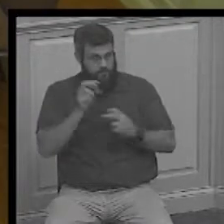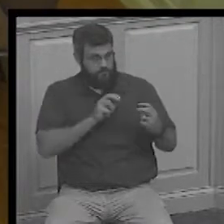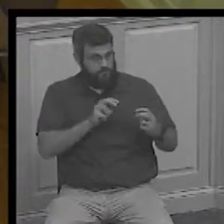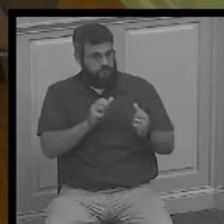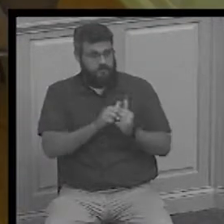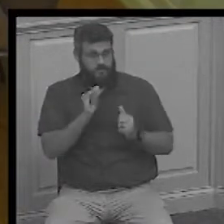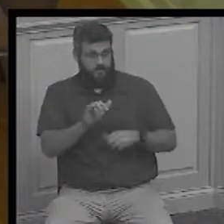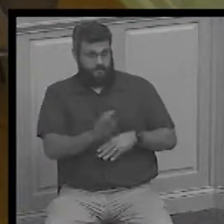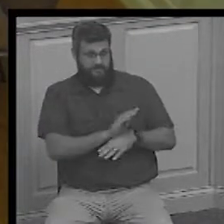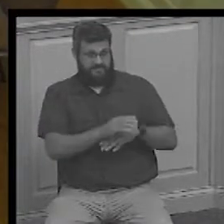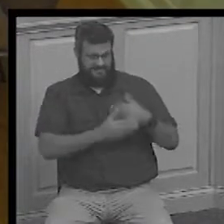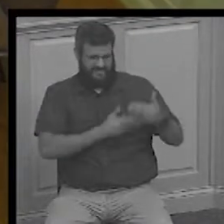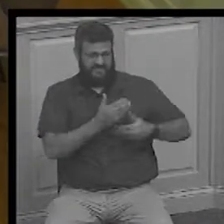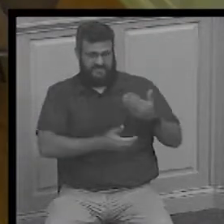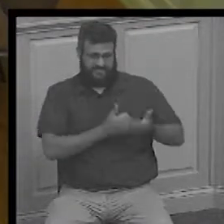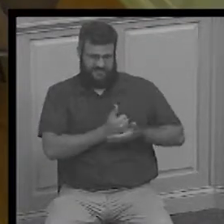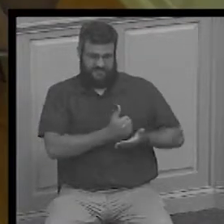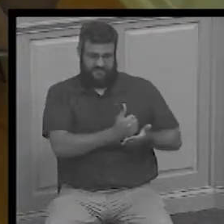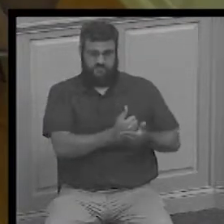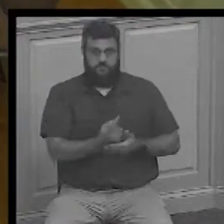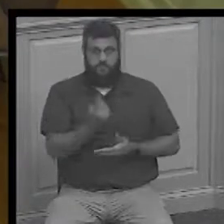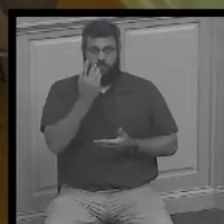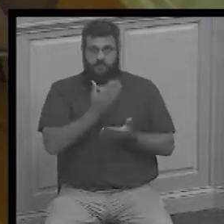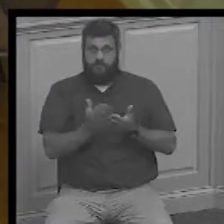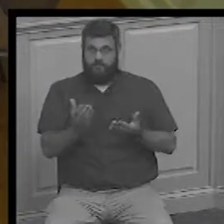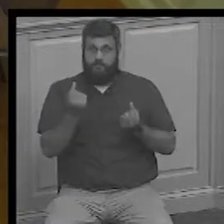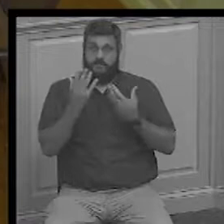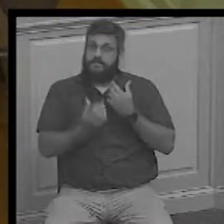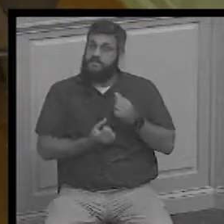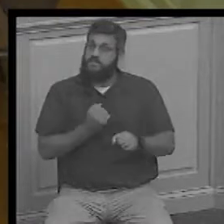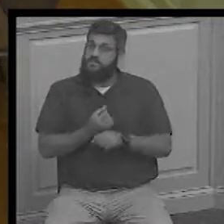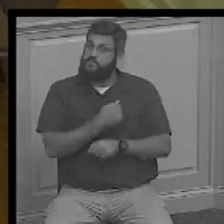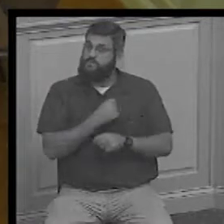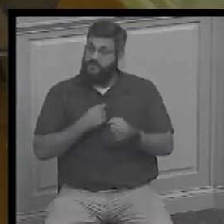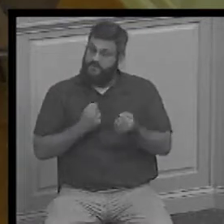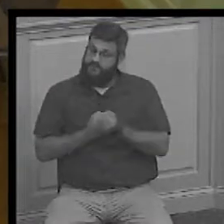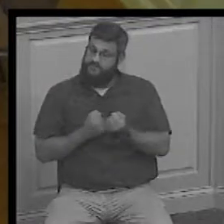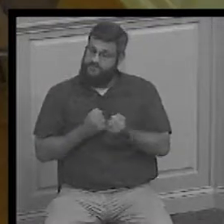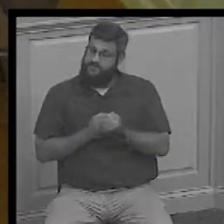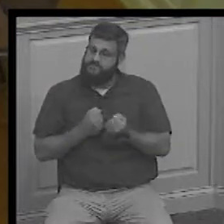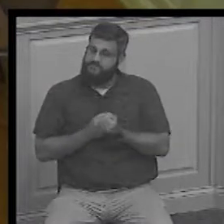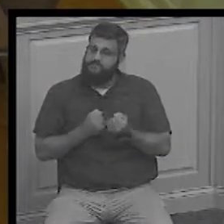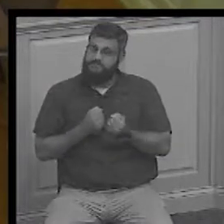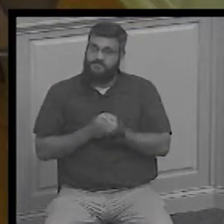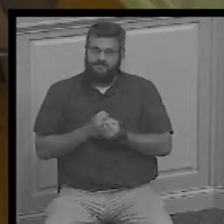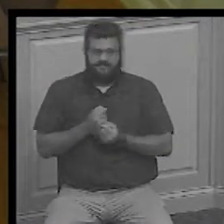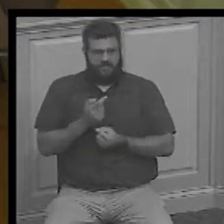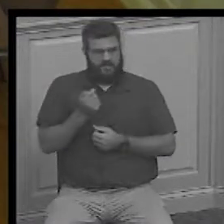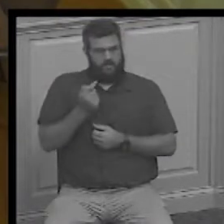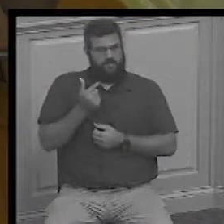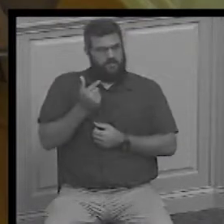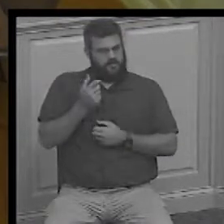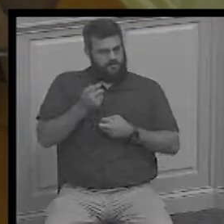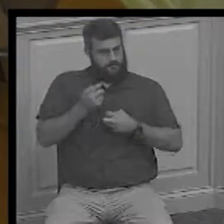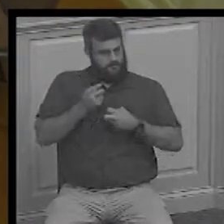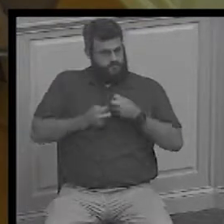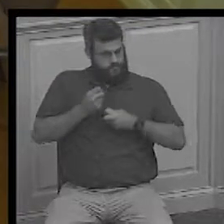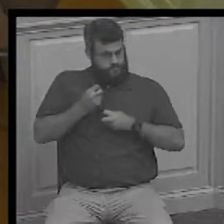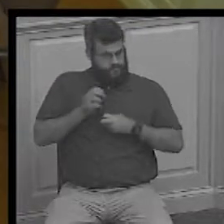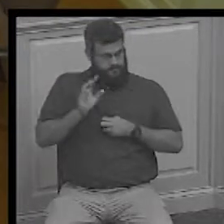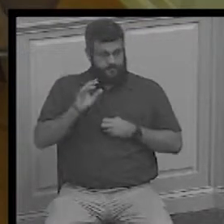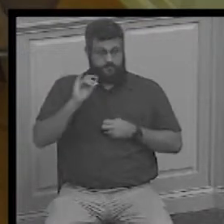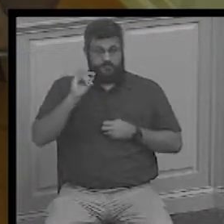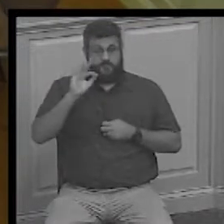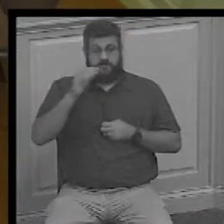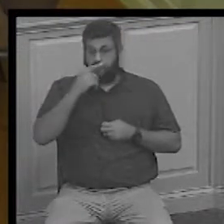going. But one of the things that we've advocated for years, and there's a little bit of a hurdle here for us, but